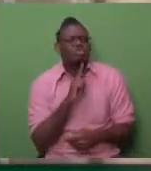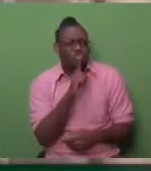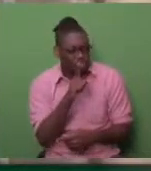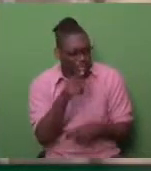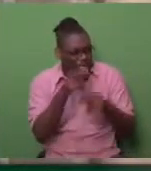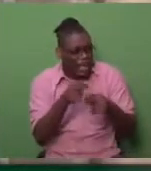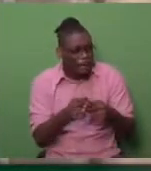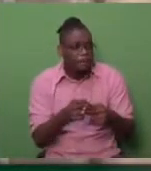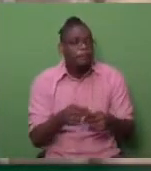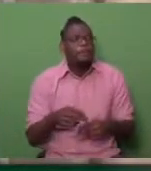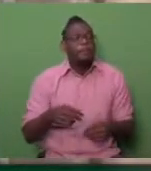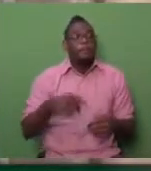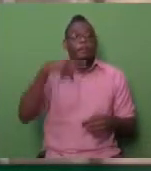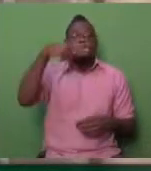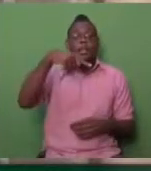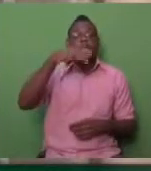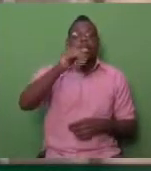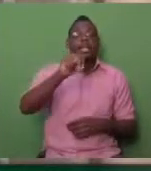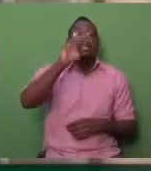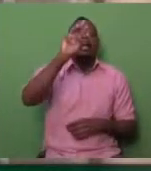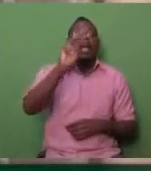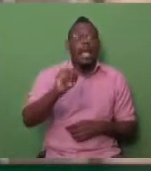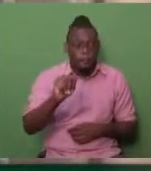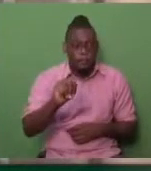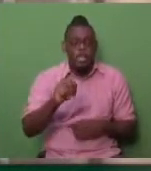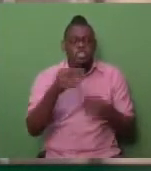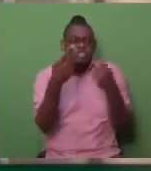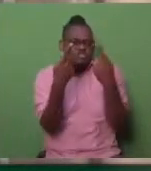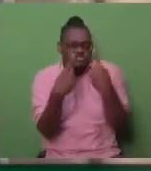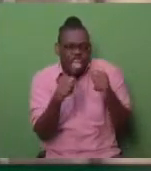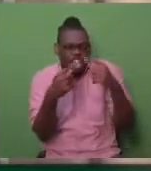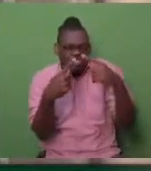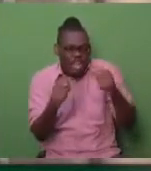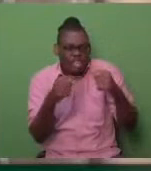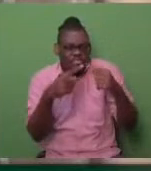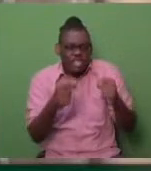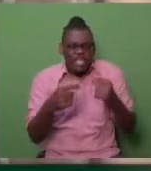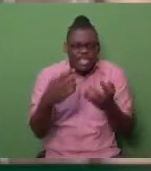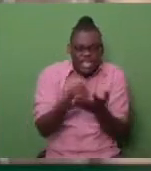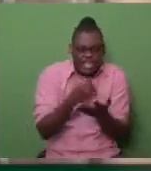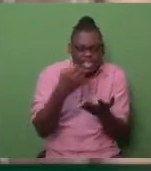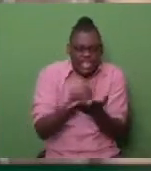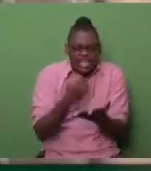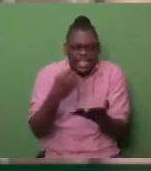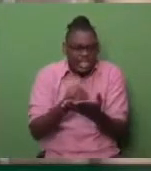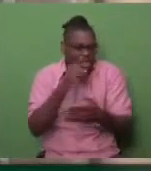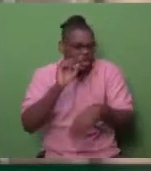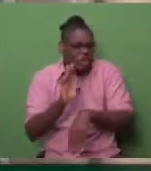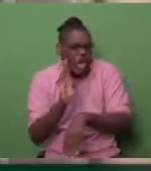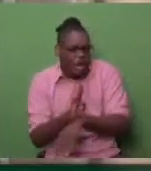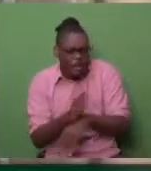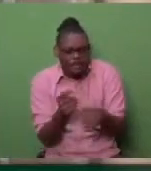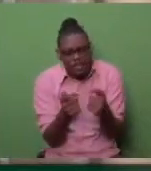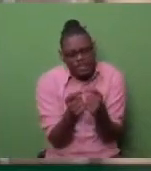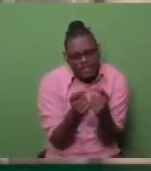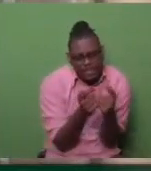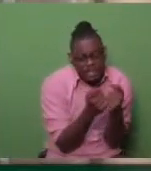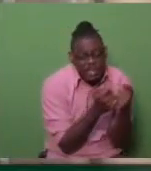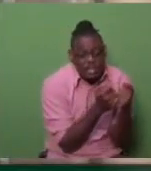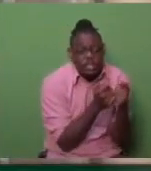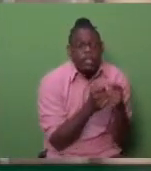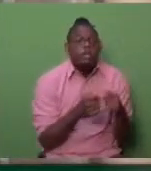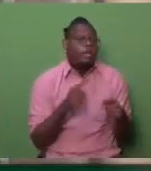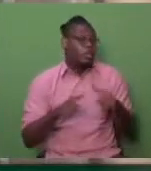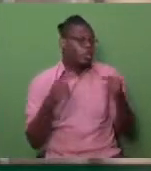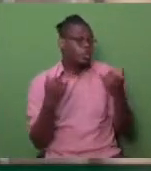After 6 years of Swarnabania, after 6 years of billions of taxpayers' monies being gifted to PNM friends, family, and